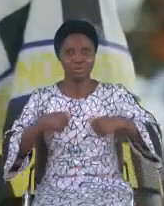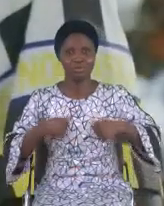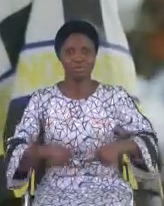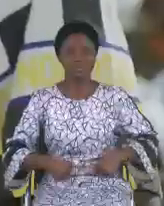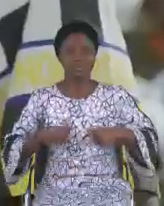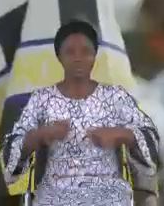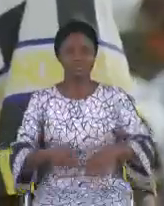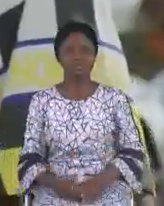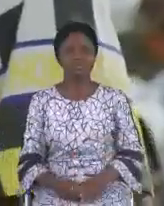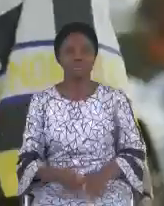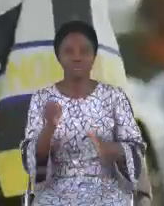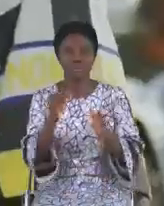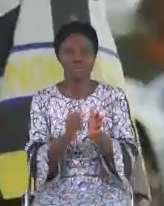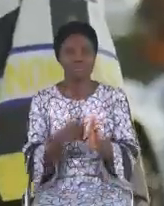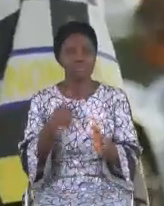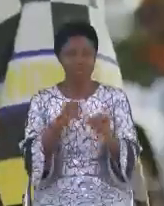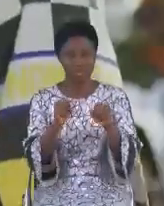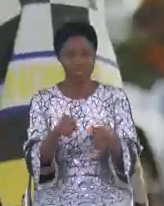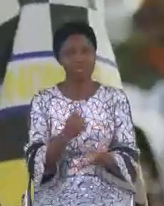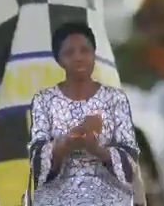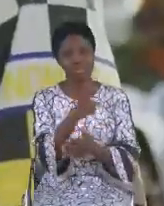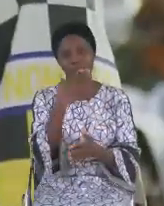so that we can help you better.